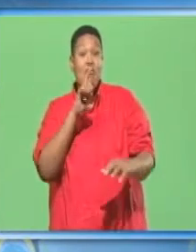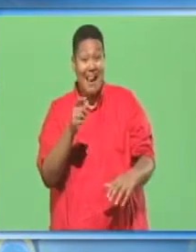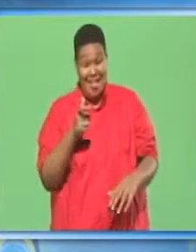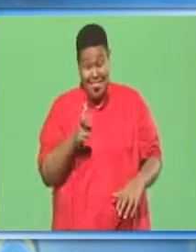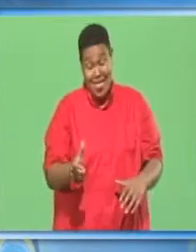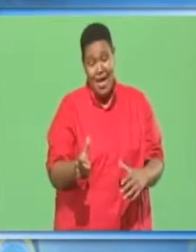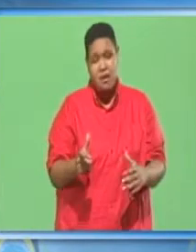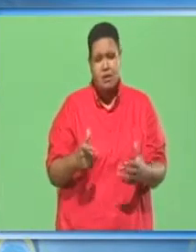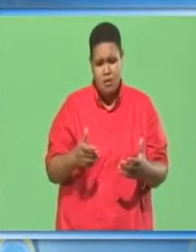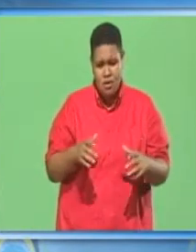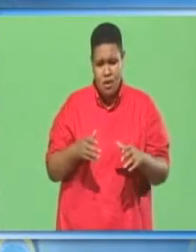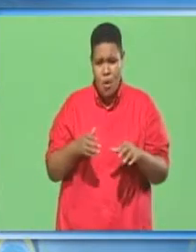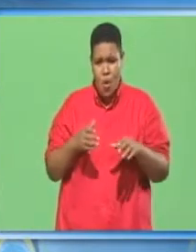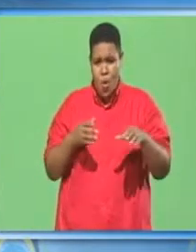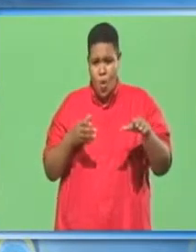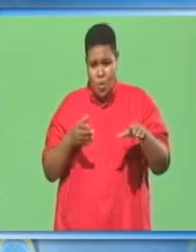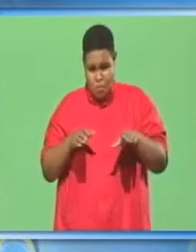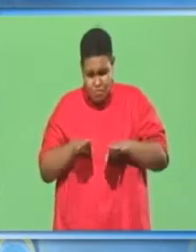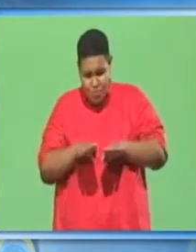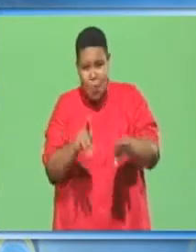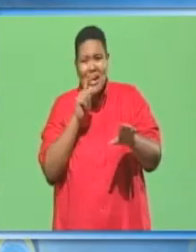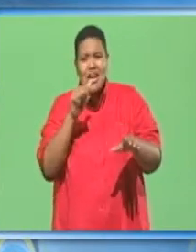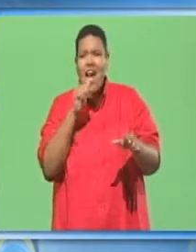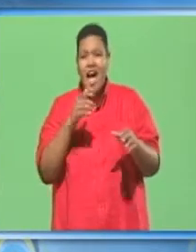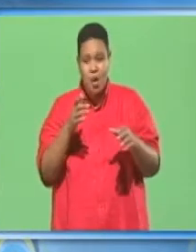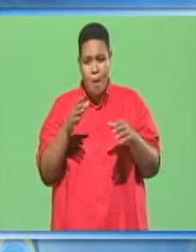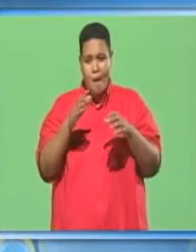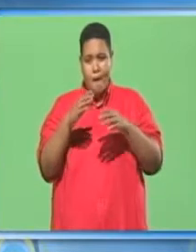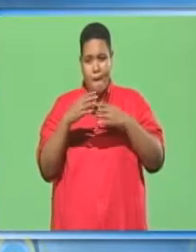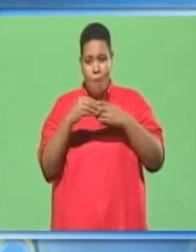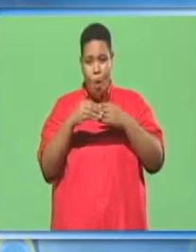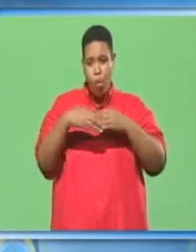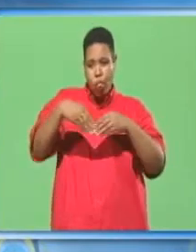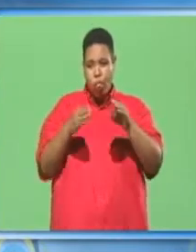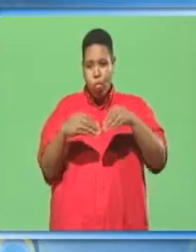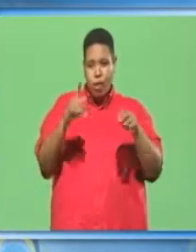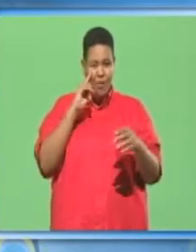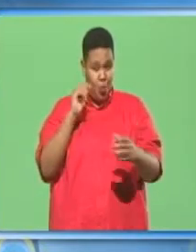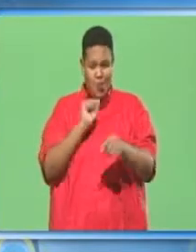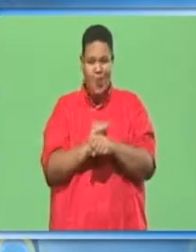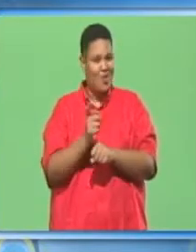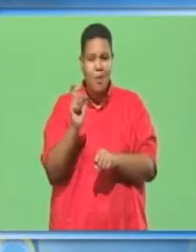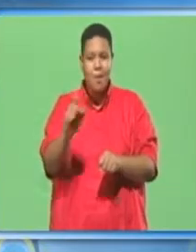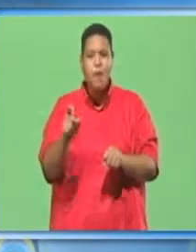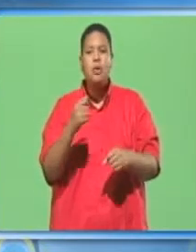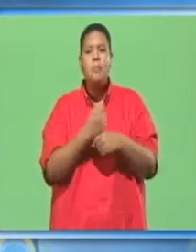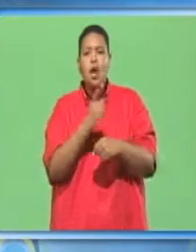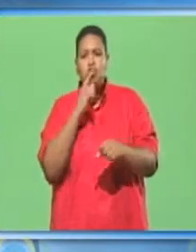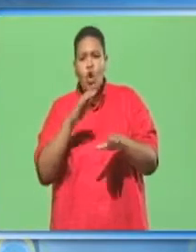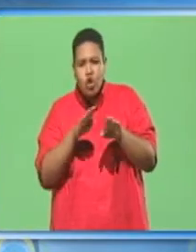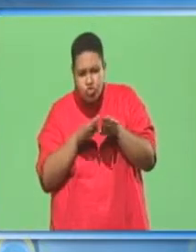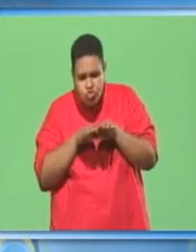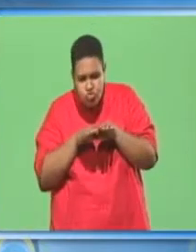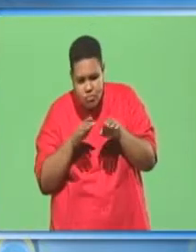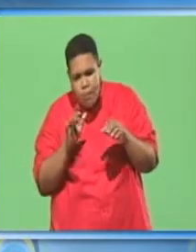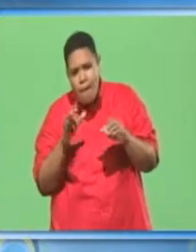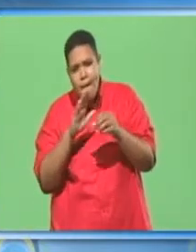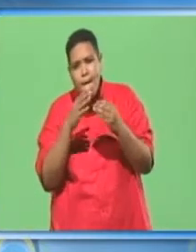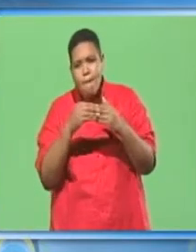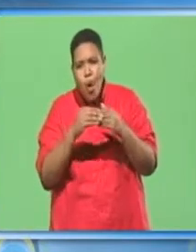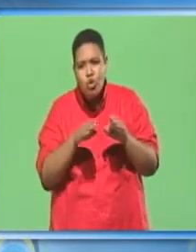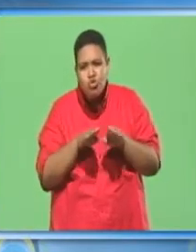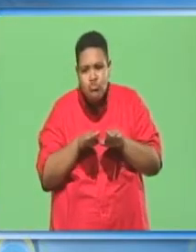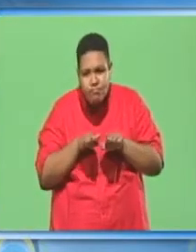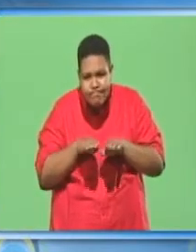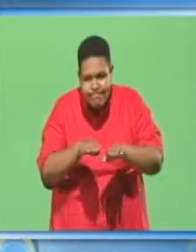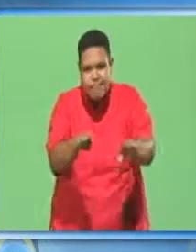not straighten a distorted or twisted board. This is why it is necessary to straighten the board first with the jointer.